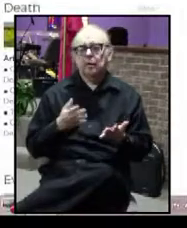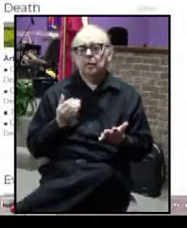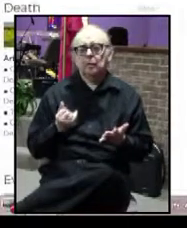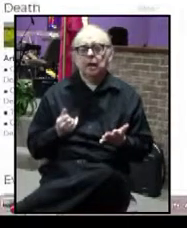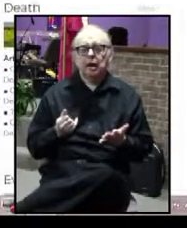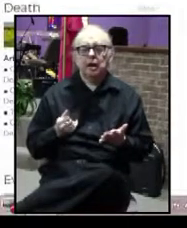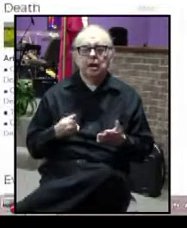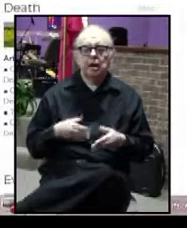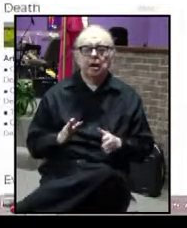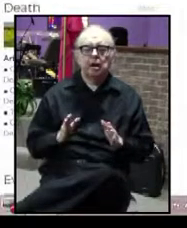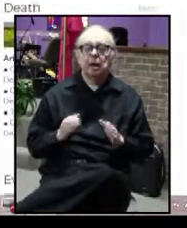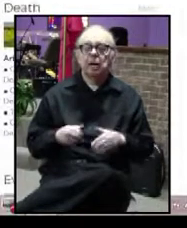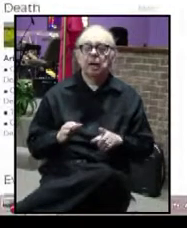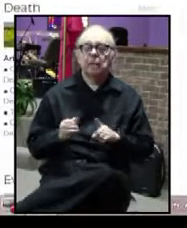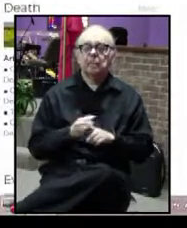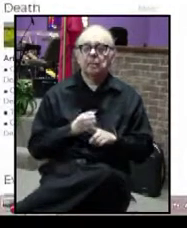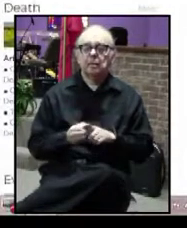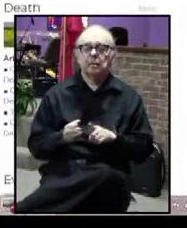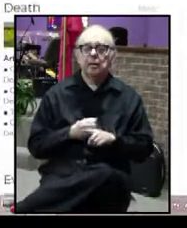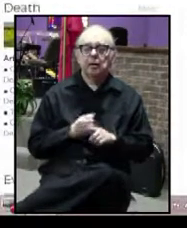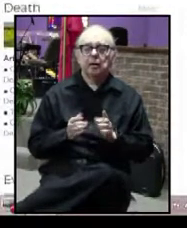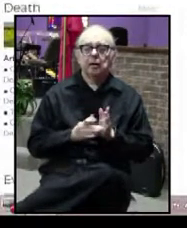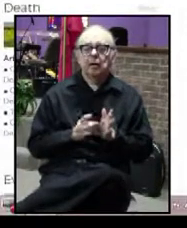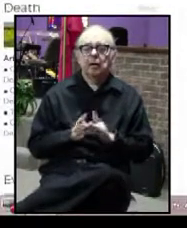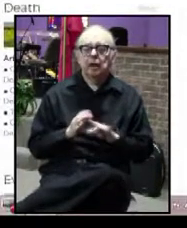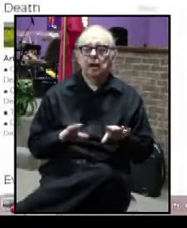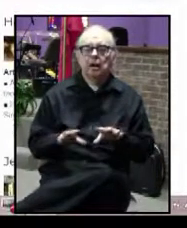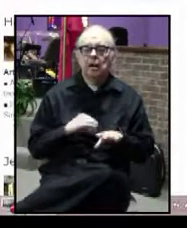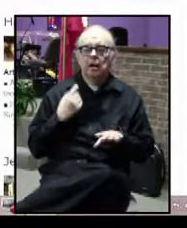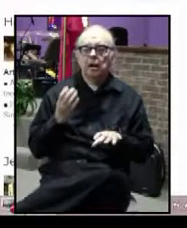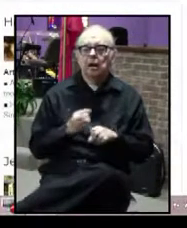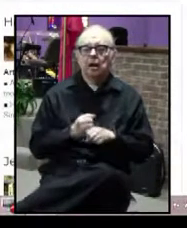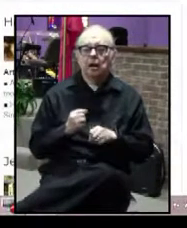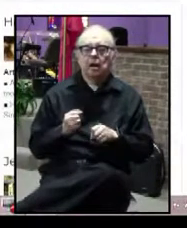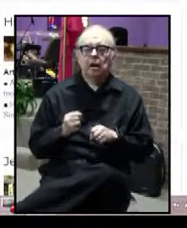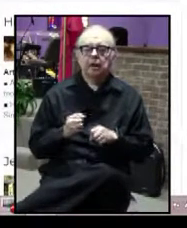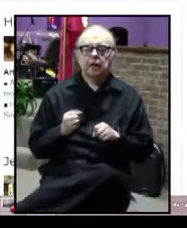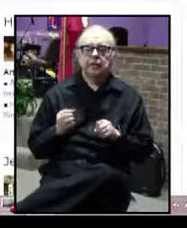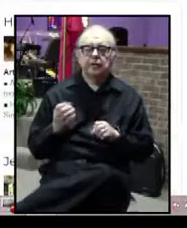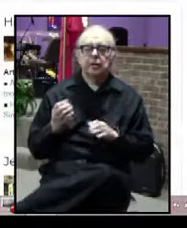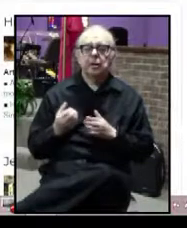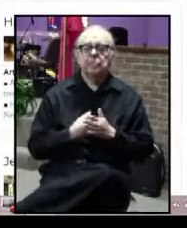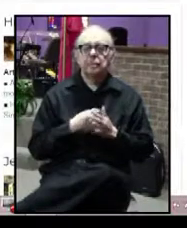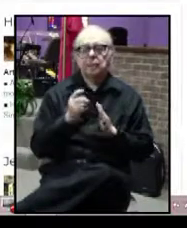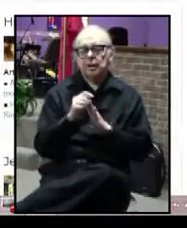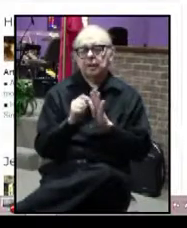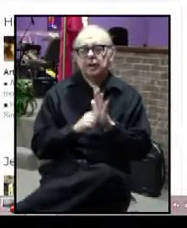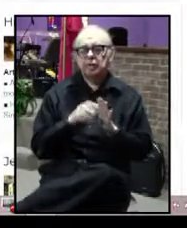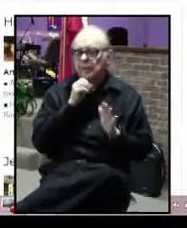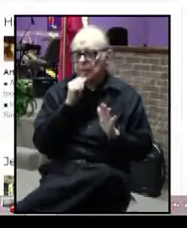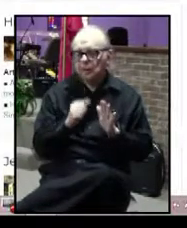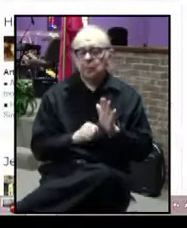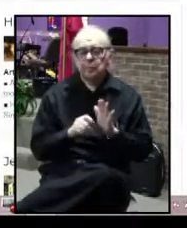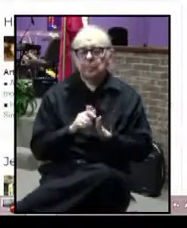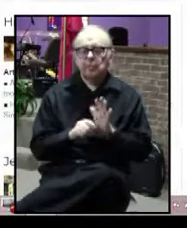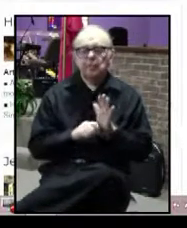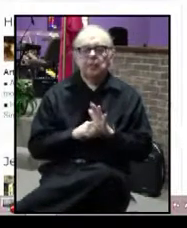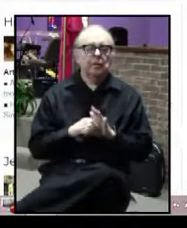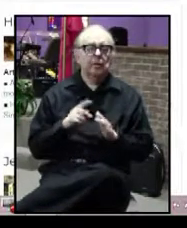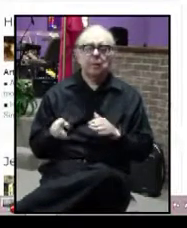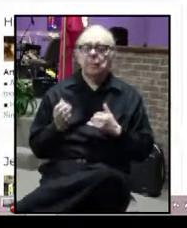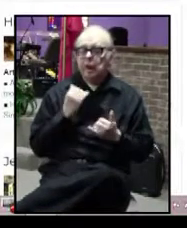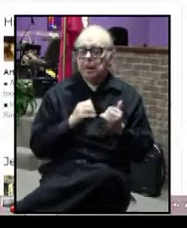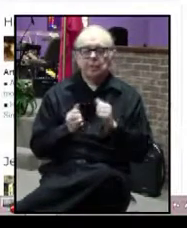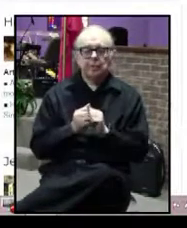abuse? The Bible. How did we get the New Testament and the Old Testament? We were sharing about that. Are there errors in the